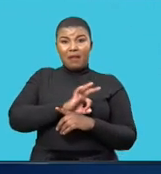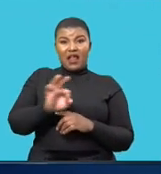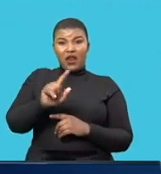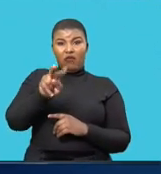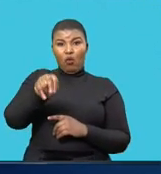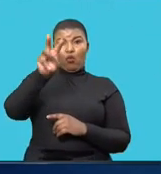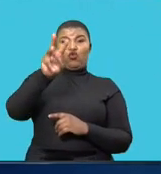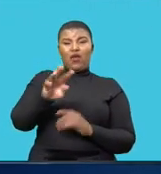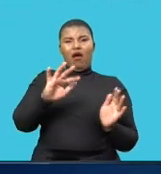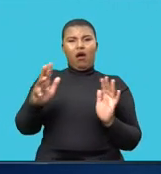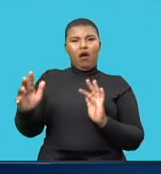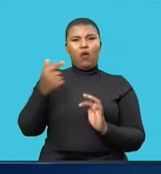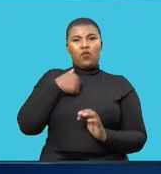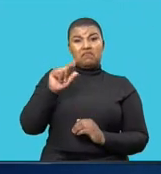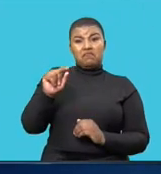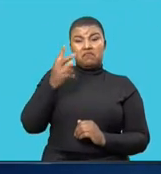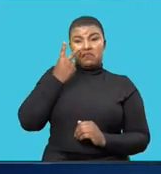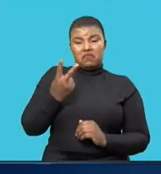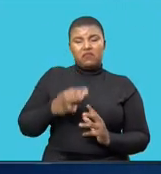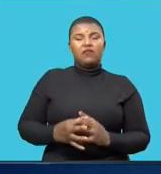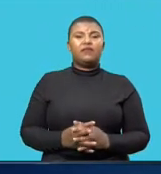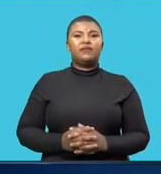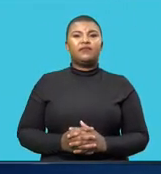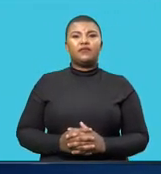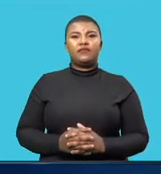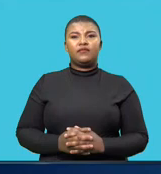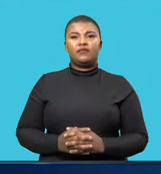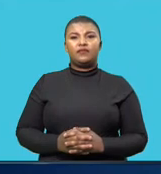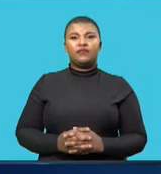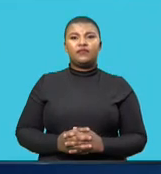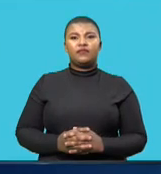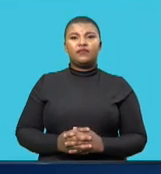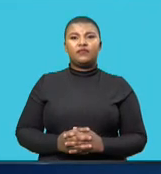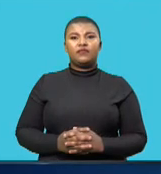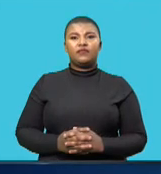of Northwest will be. For Soweto TV News, I am Zweli Banzi Mazibuko.